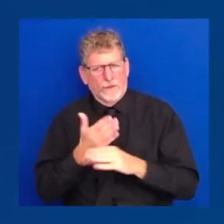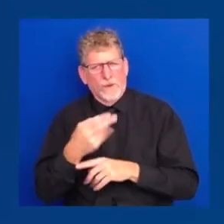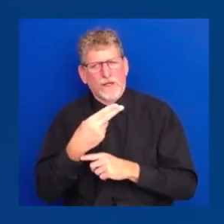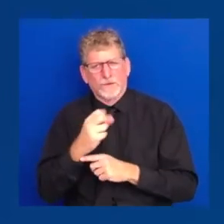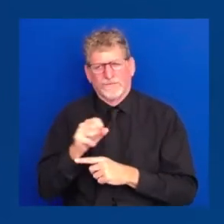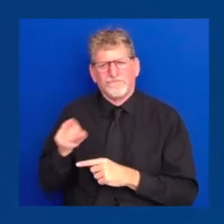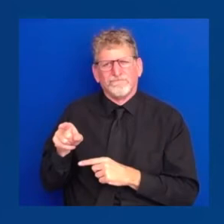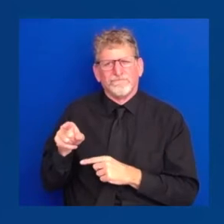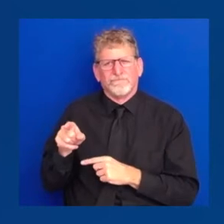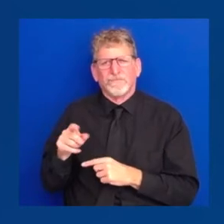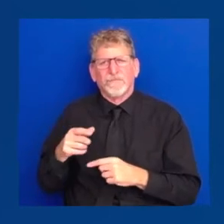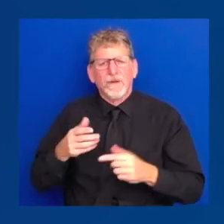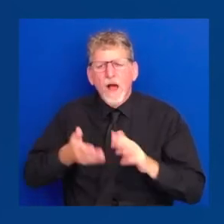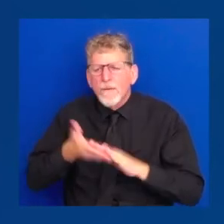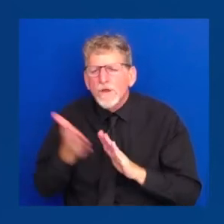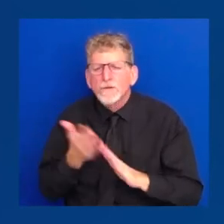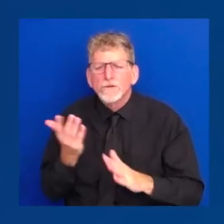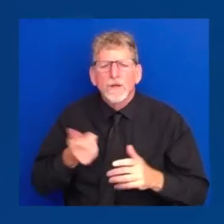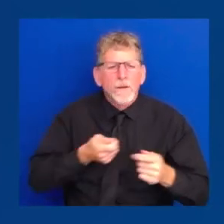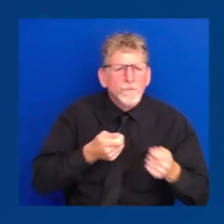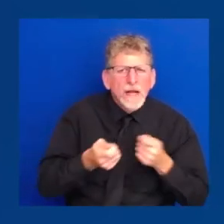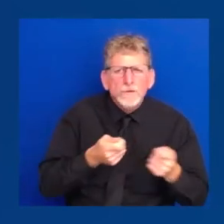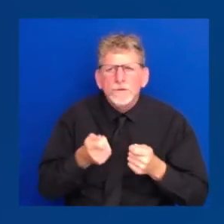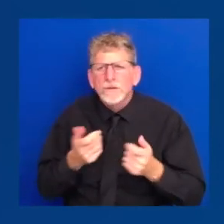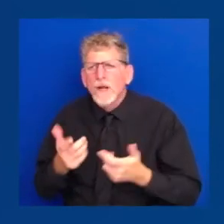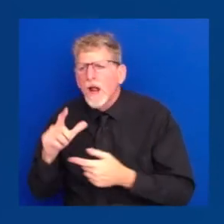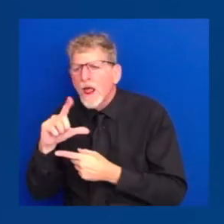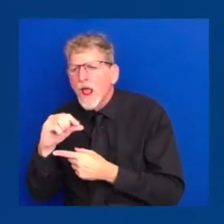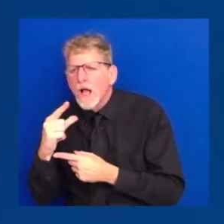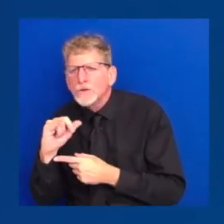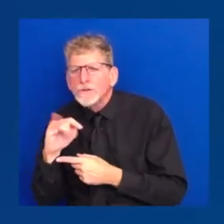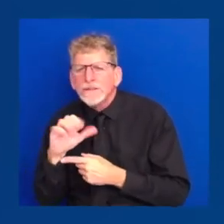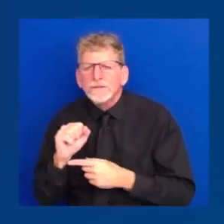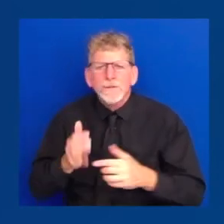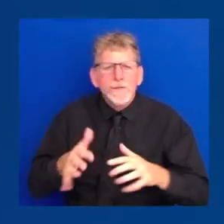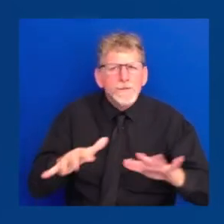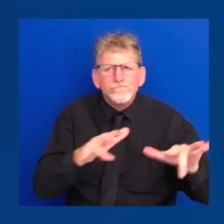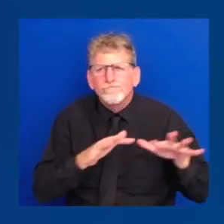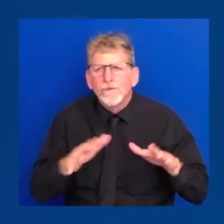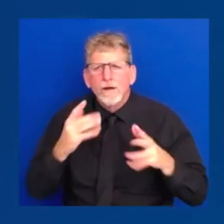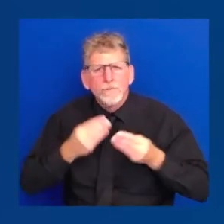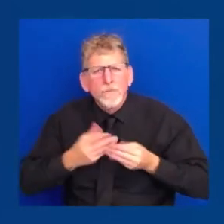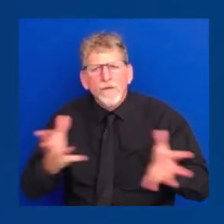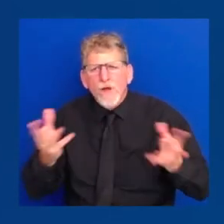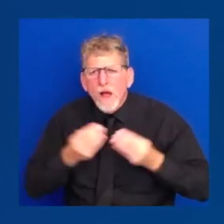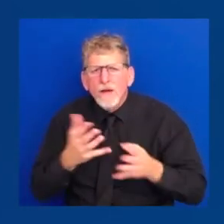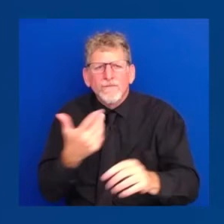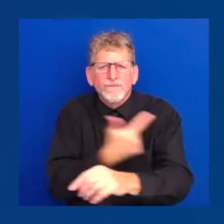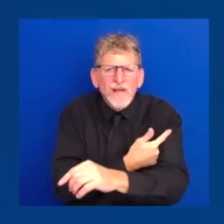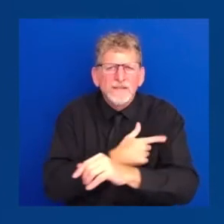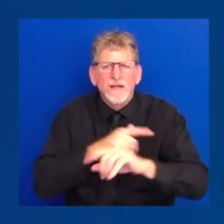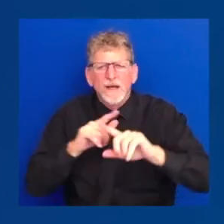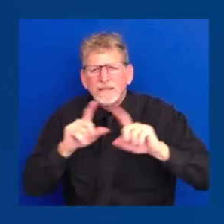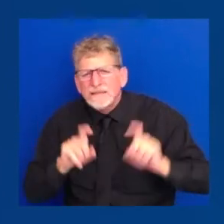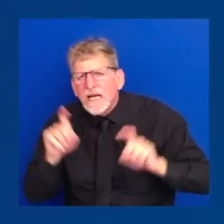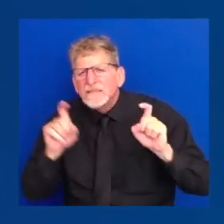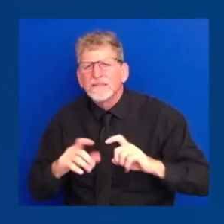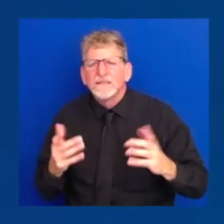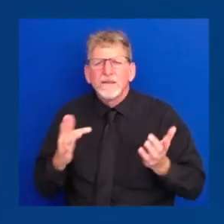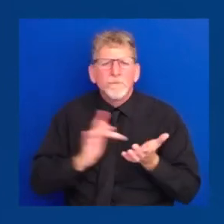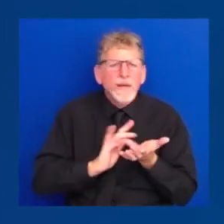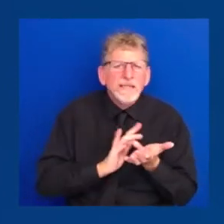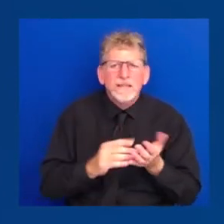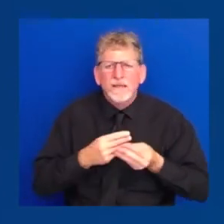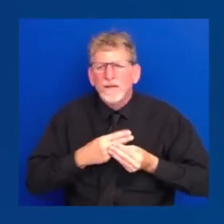and logistical structure to deliver hundreds of millions of vaccines, tests, and treatments across the country, focusing on the